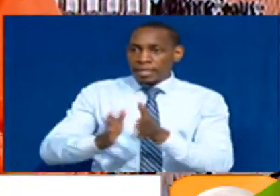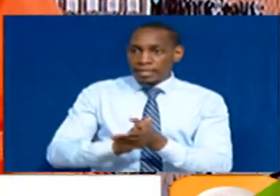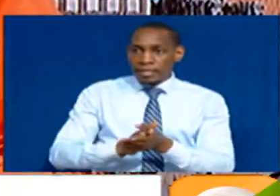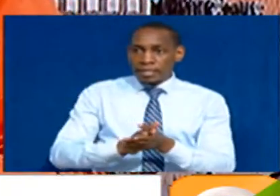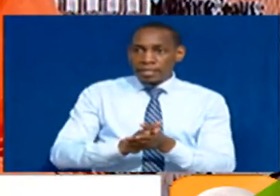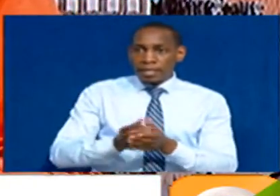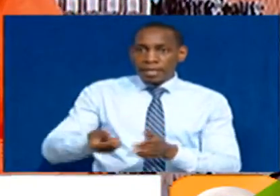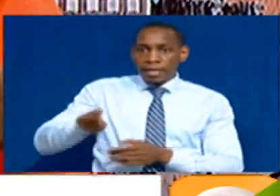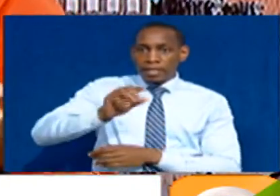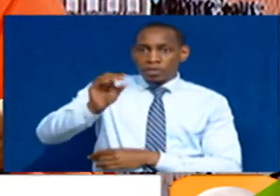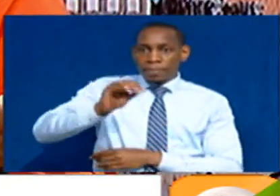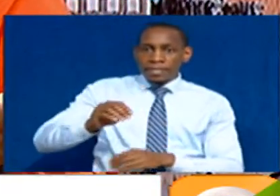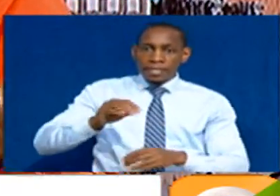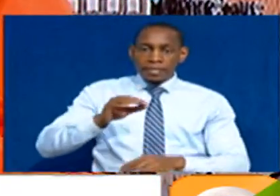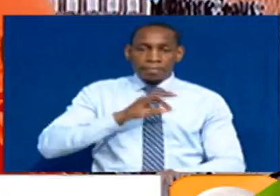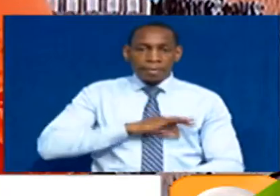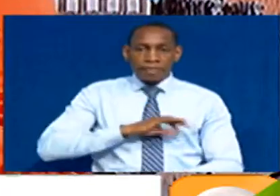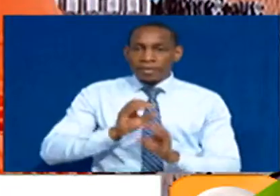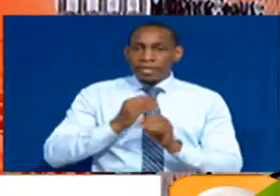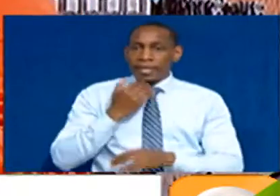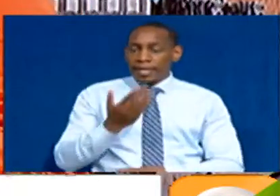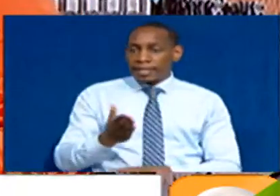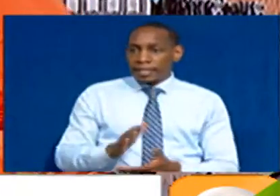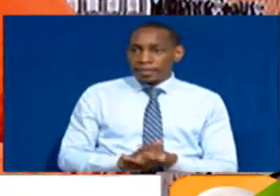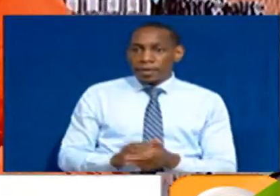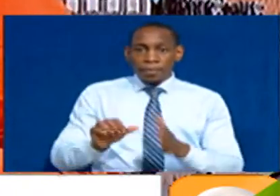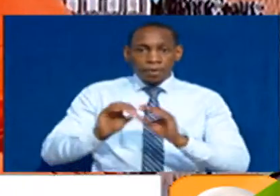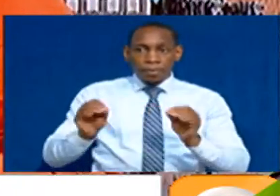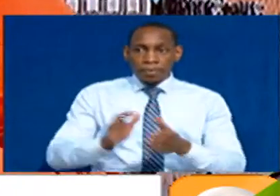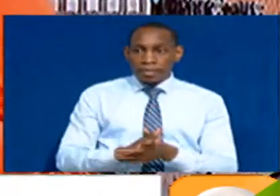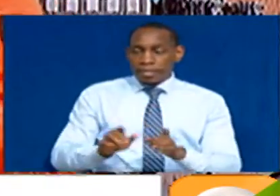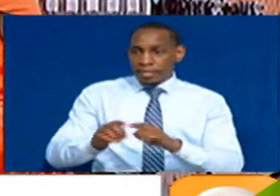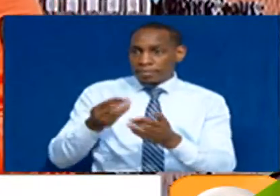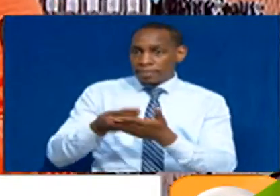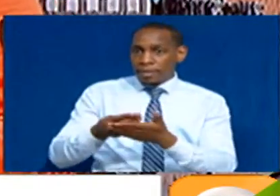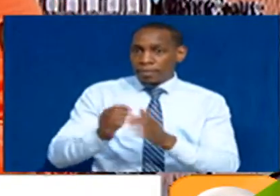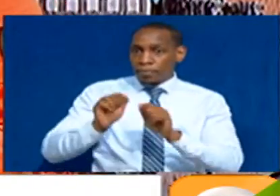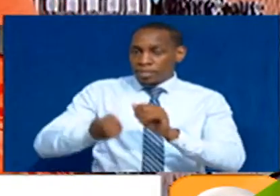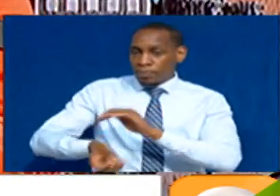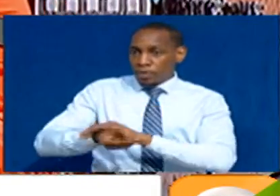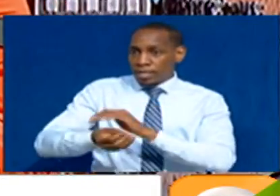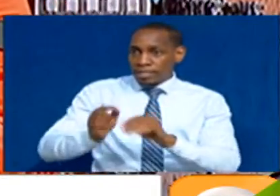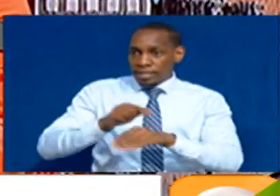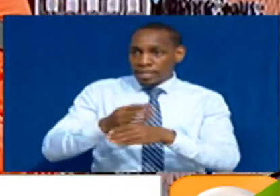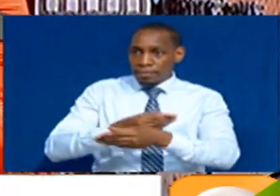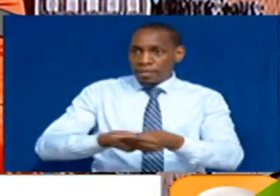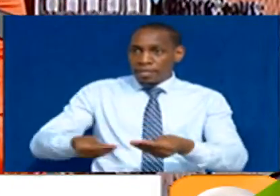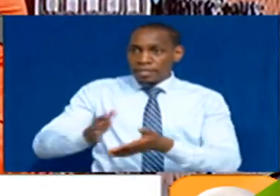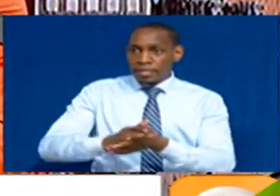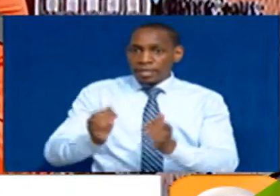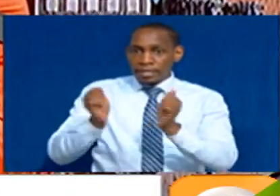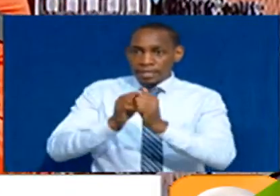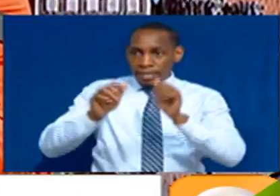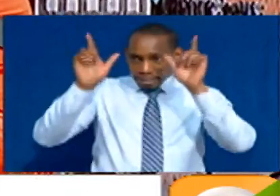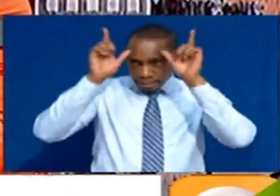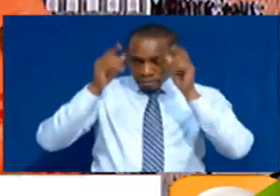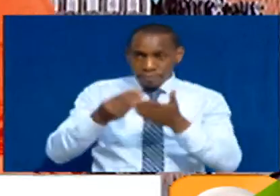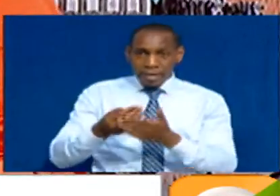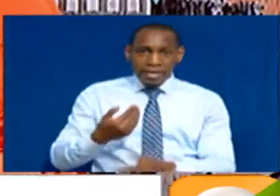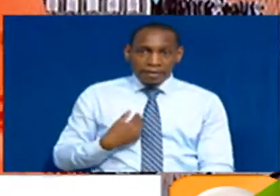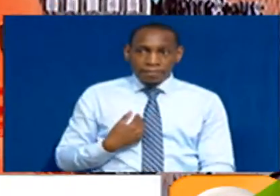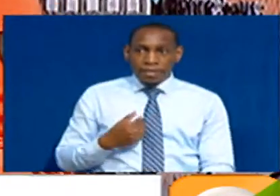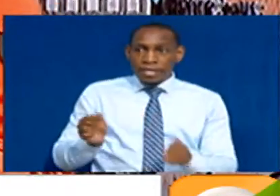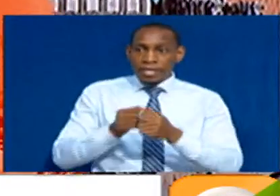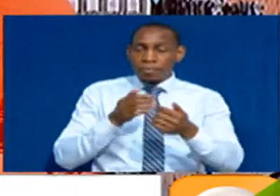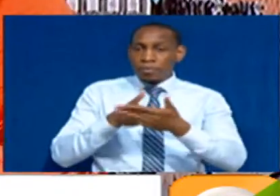is not good enough, so be it. So long as that money, I can be able to tell you, I got this money by selling 10 of my cows, here's the money.